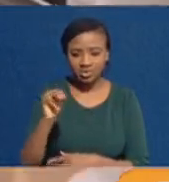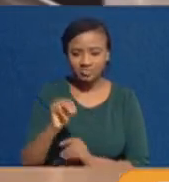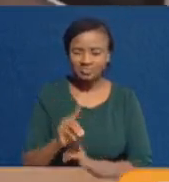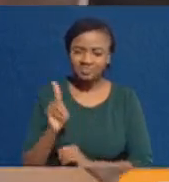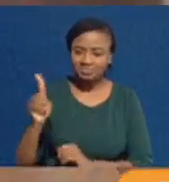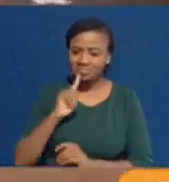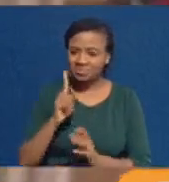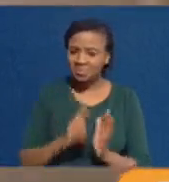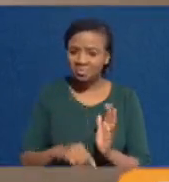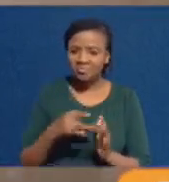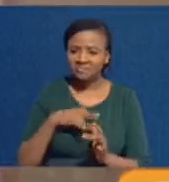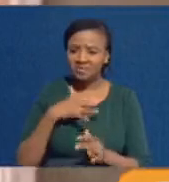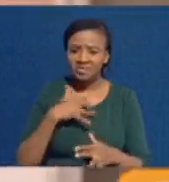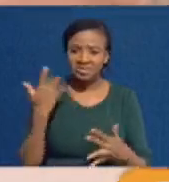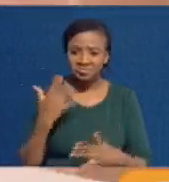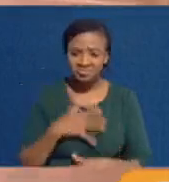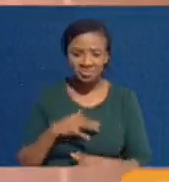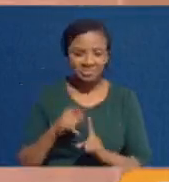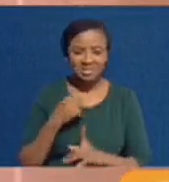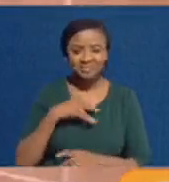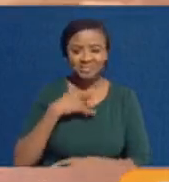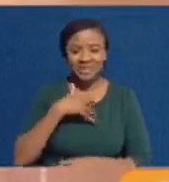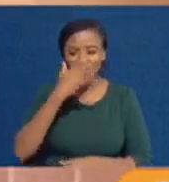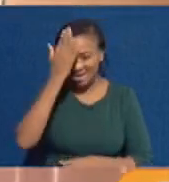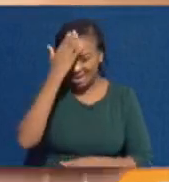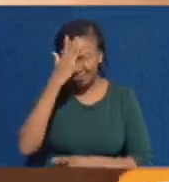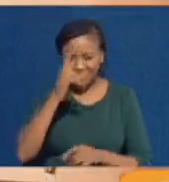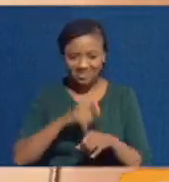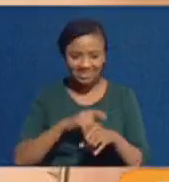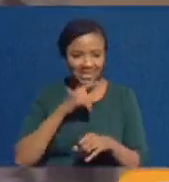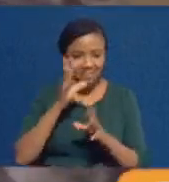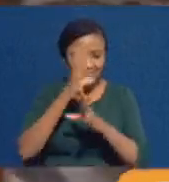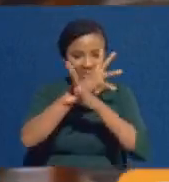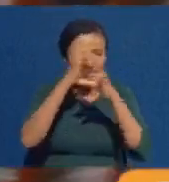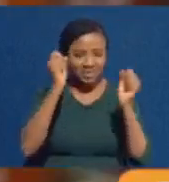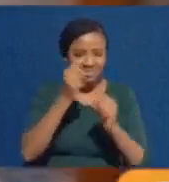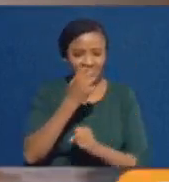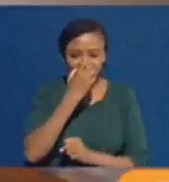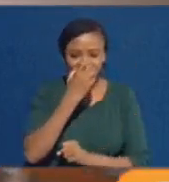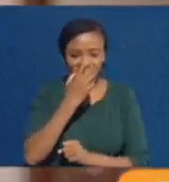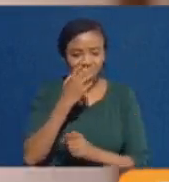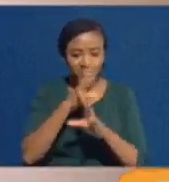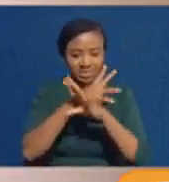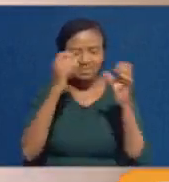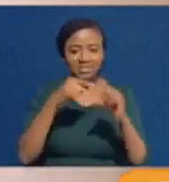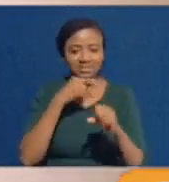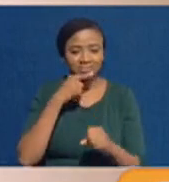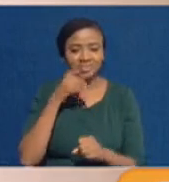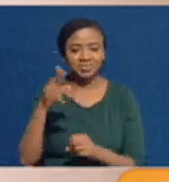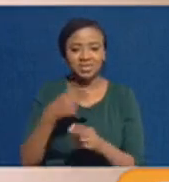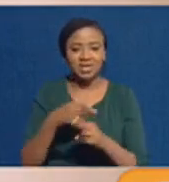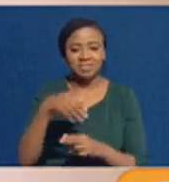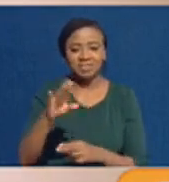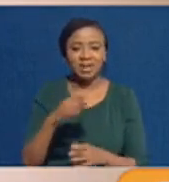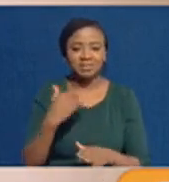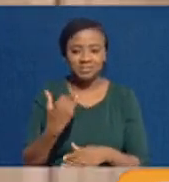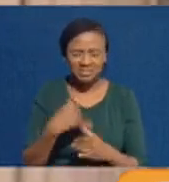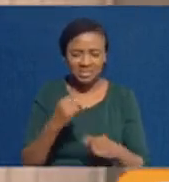that he was surprised and humbled when the president mentioned him during the recent Mashujaa Day celebrations for his efforts towards owning a